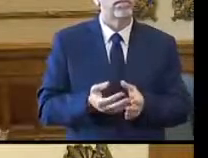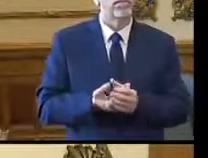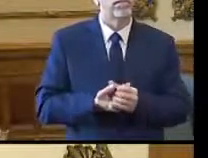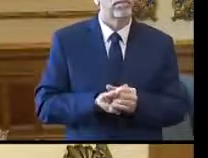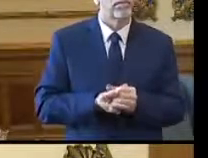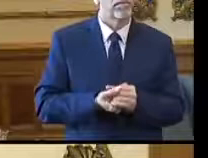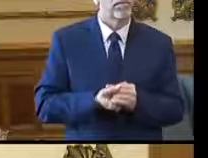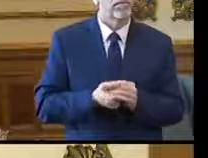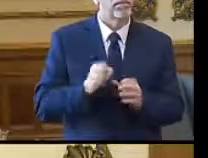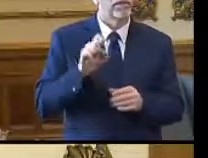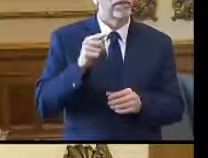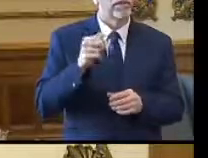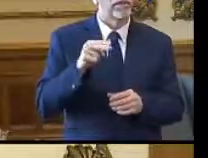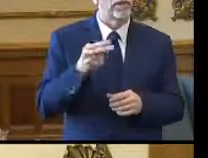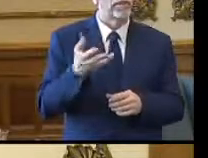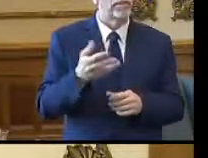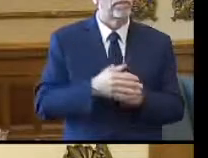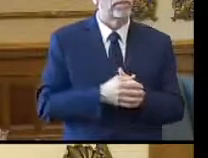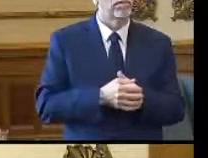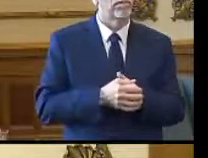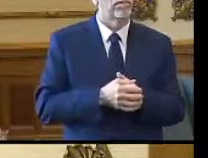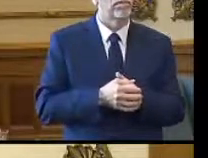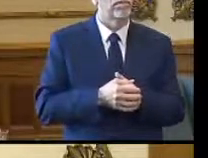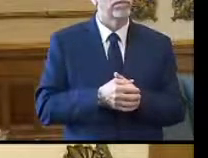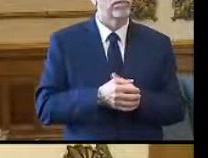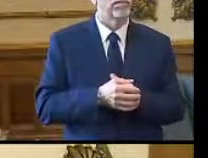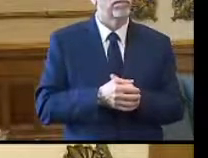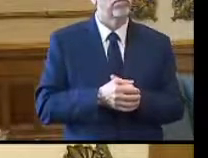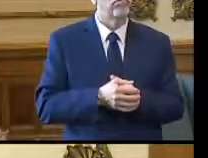Ethan, you should be able to speak.